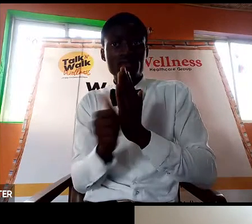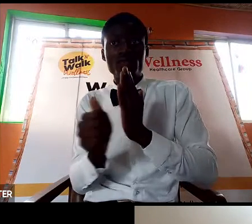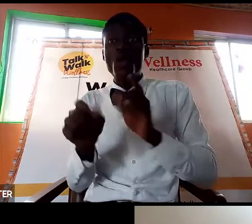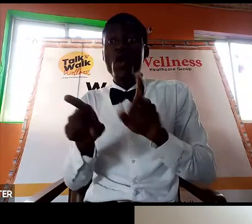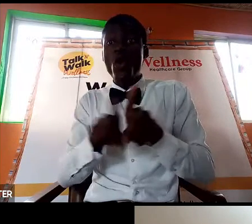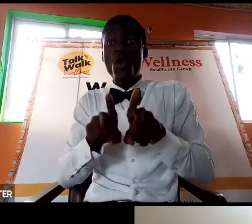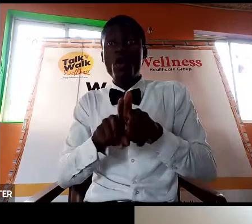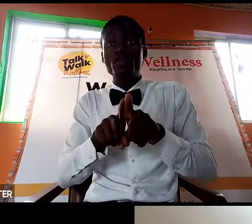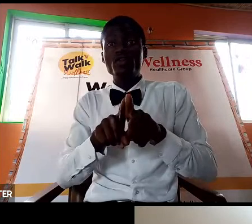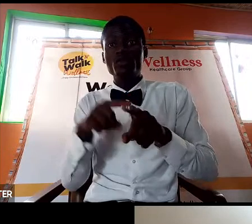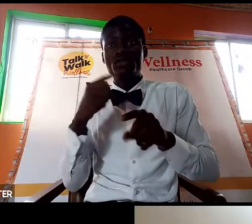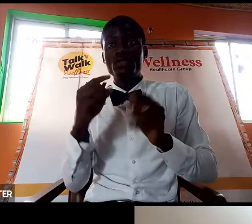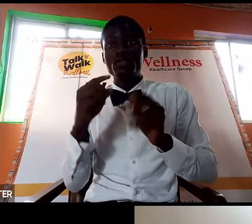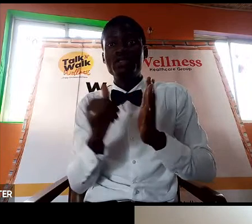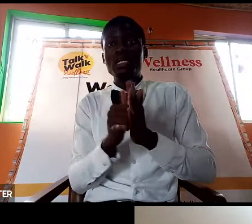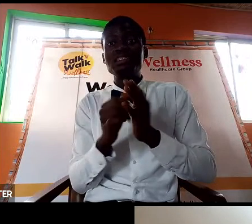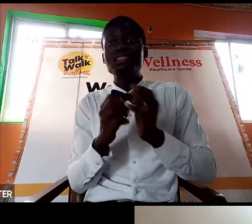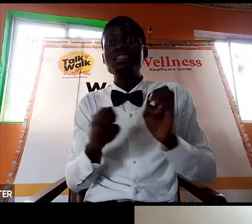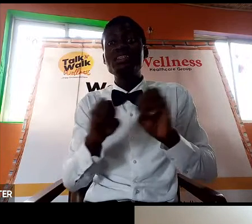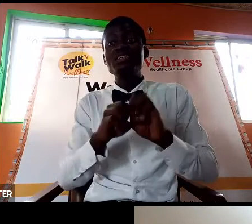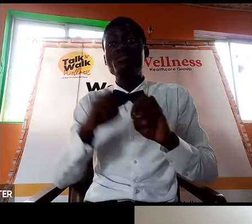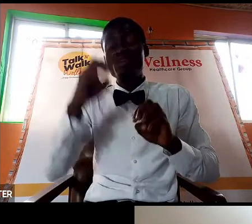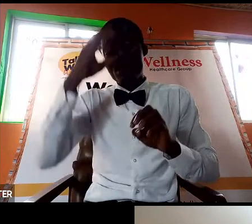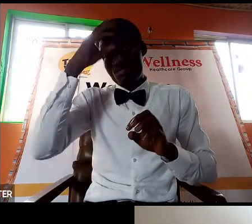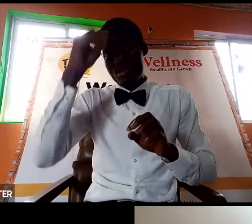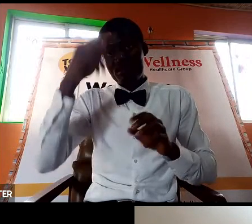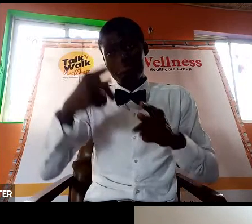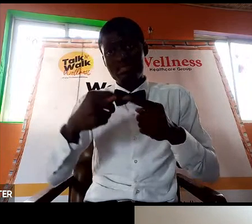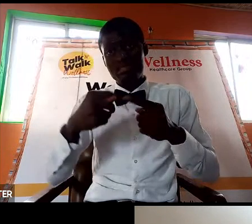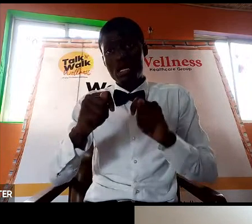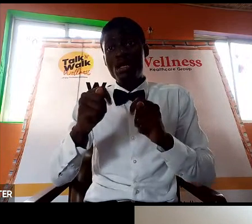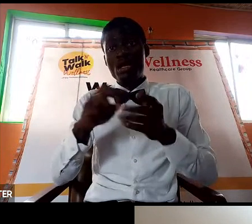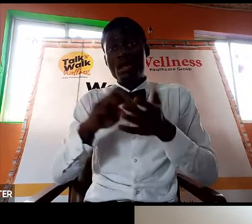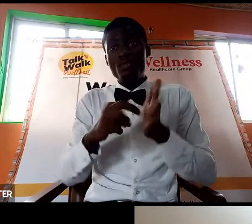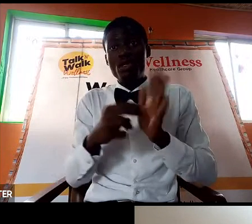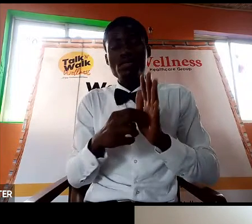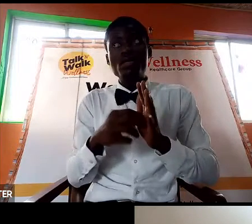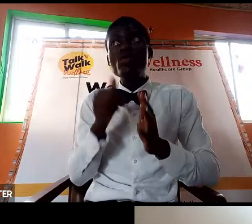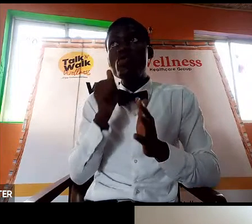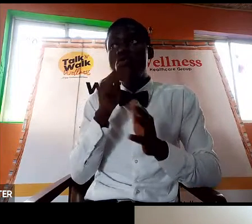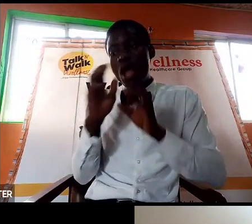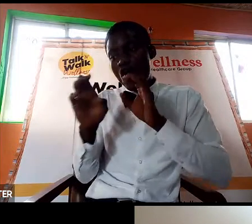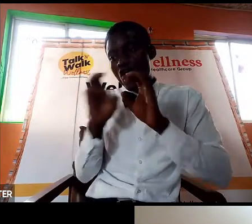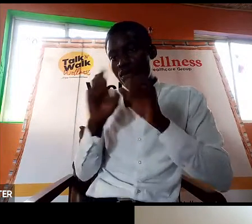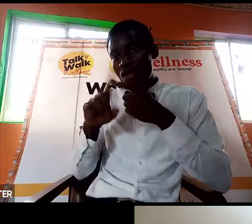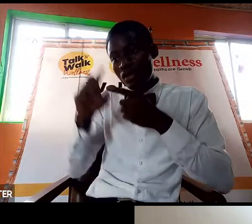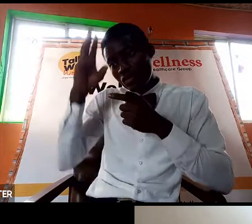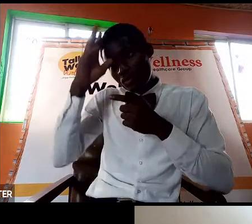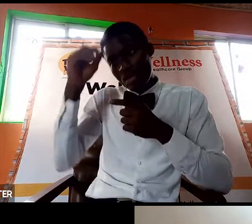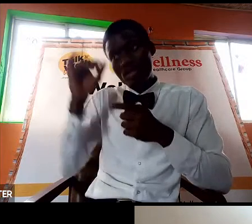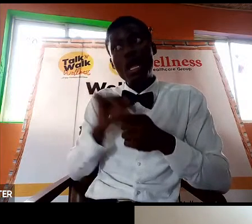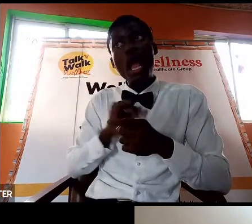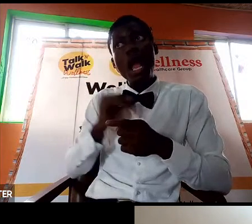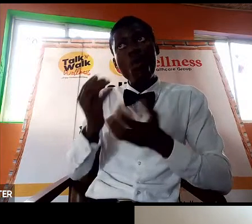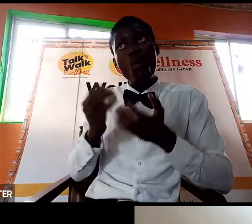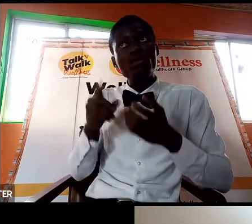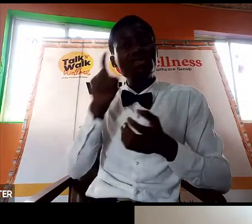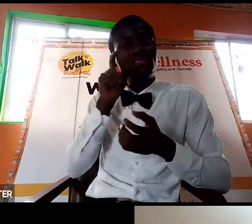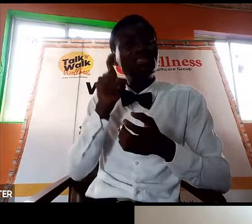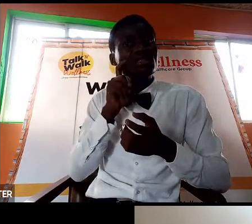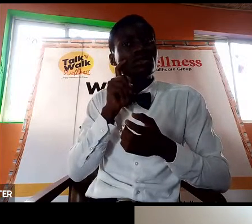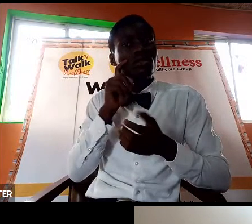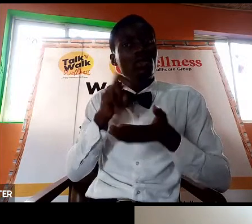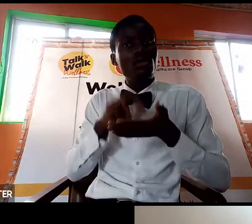the ego with sex, so meaning that if a woman is communicating what she needs, you need to understand that if a man feels like a failure